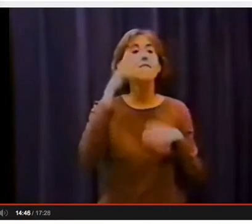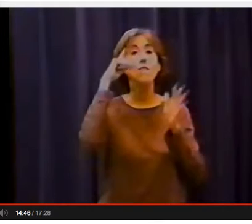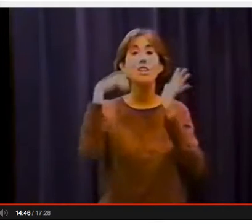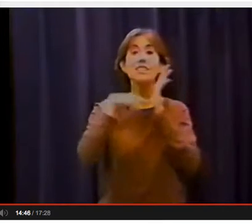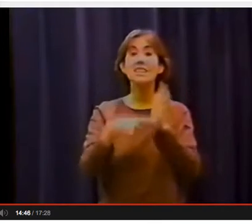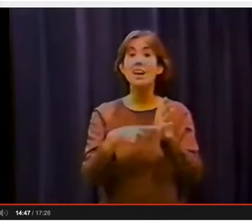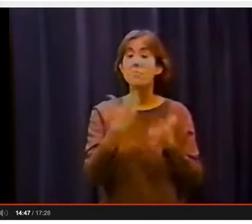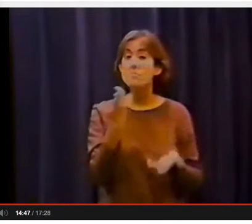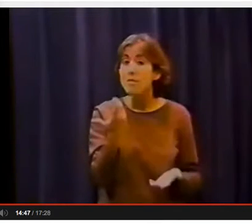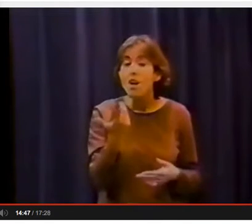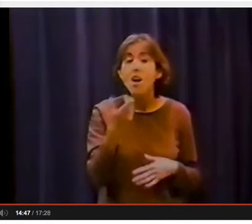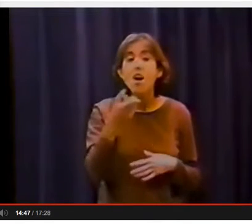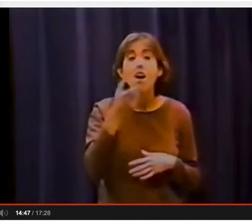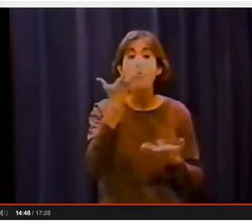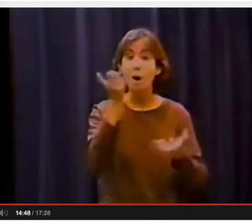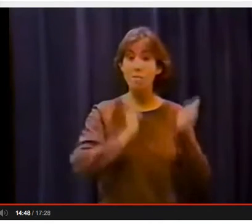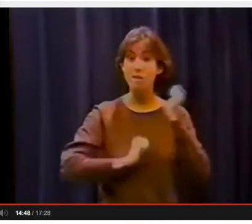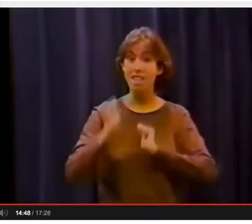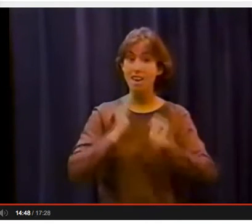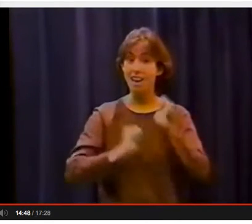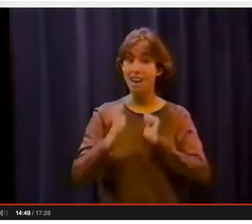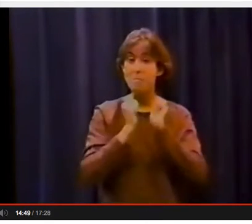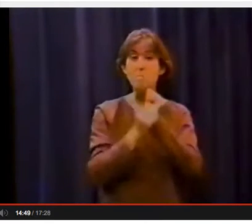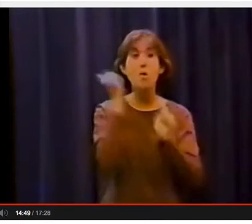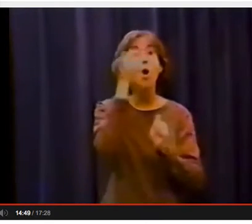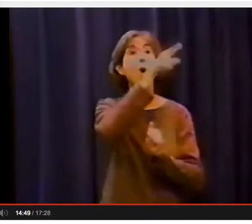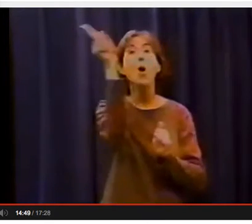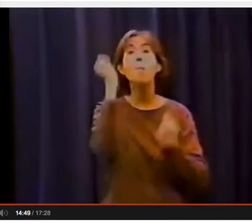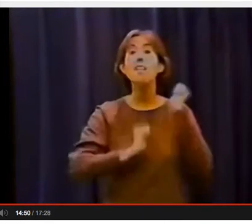thrown out. For example,